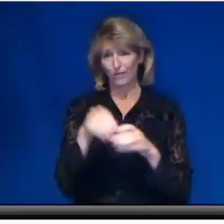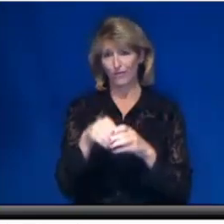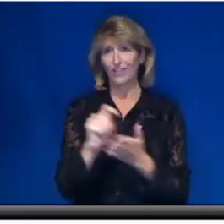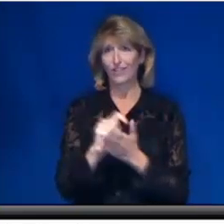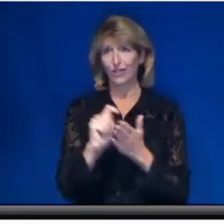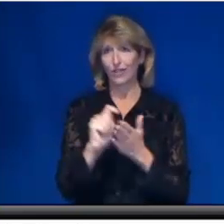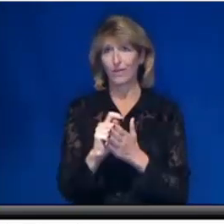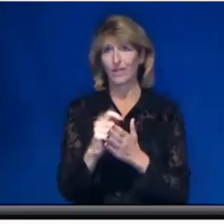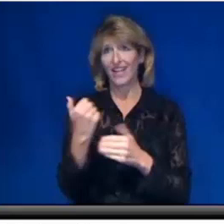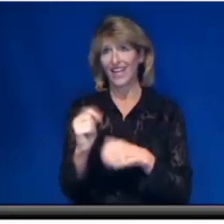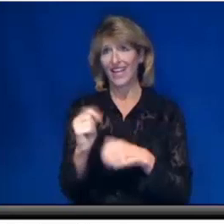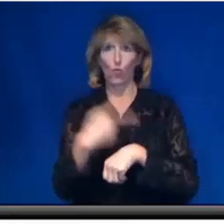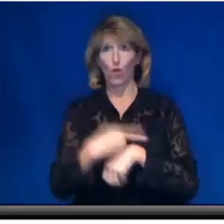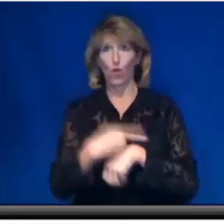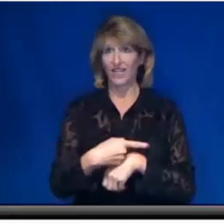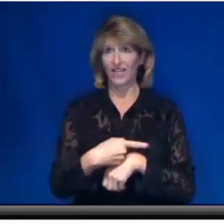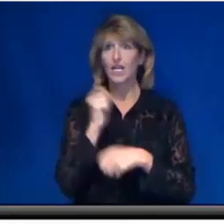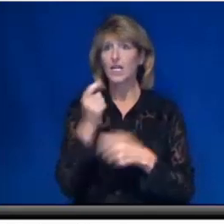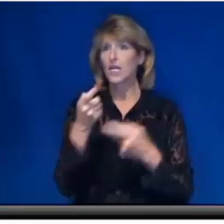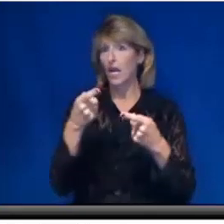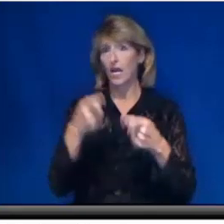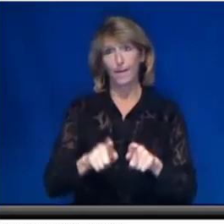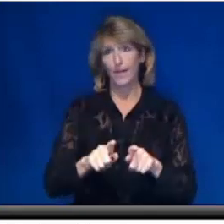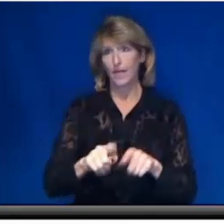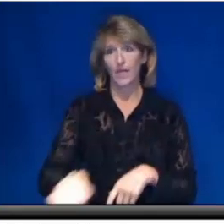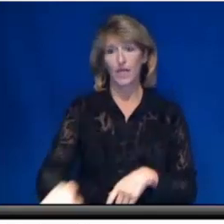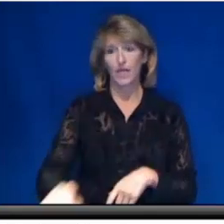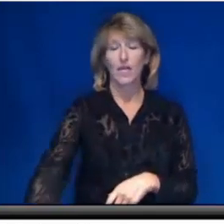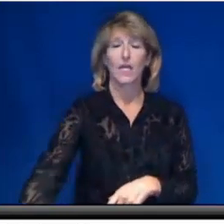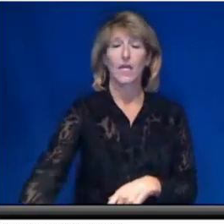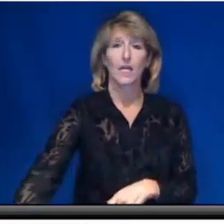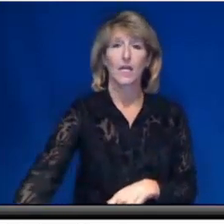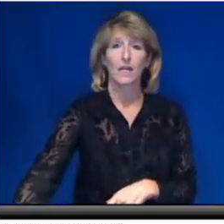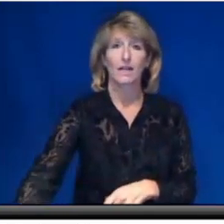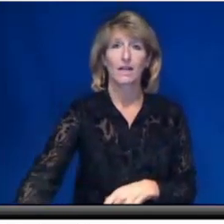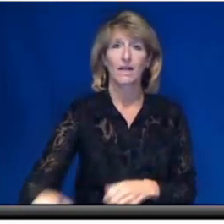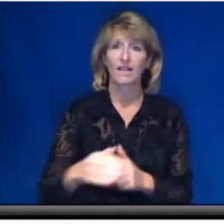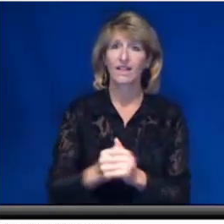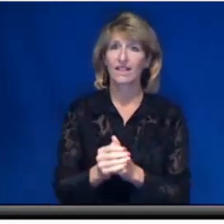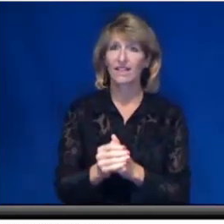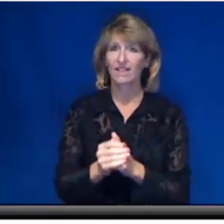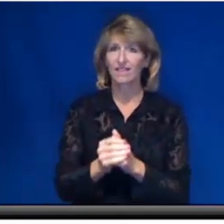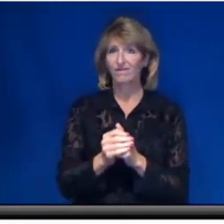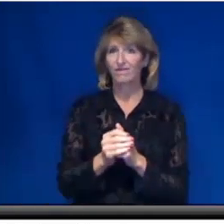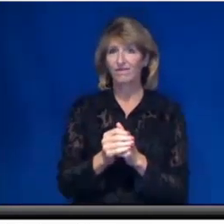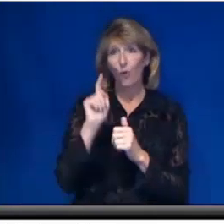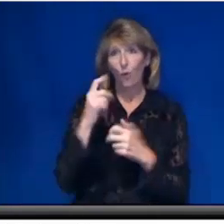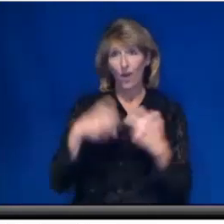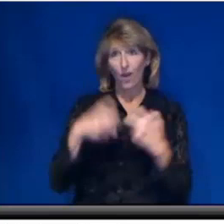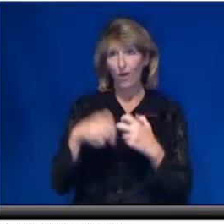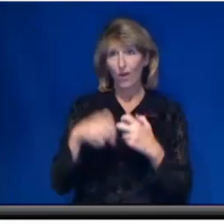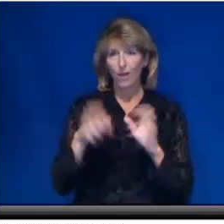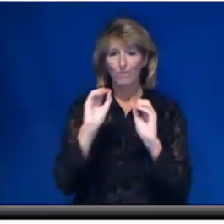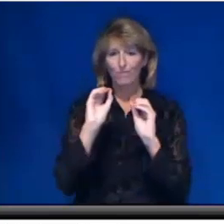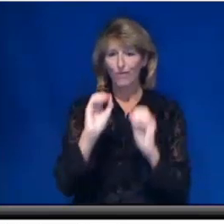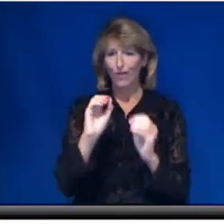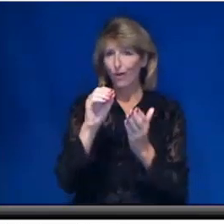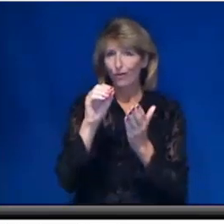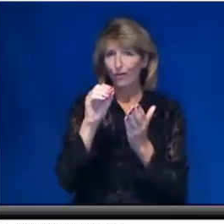see that number of deaf and hard of hearing individuals on a daily basis in treatment. It's just not happening.